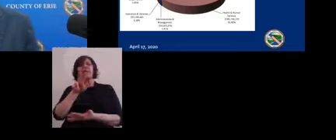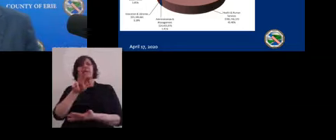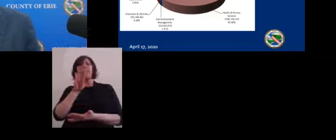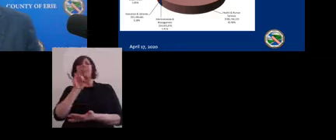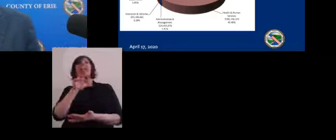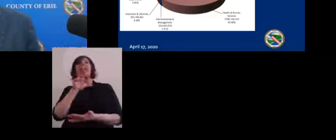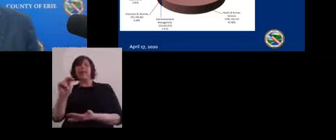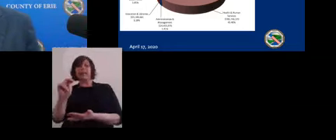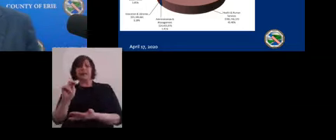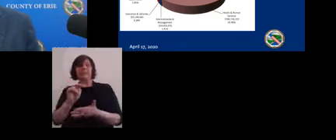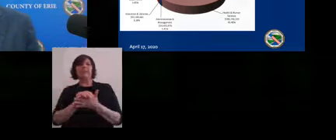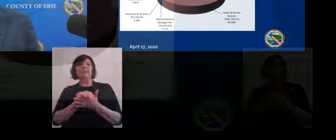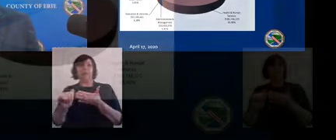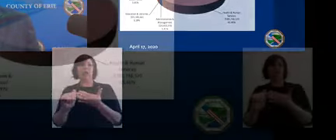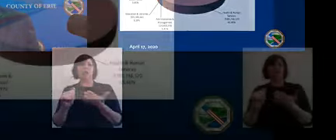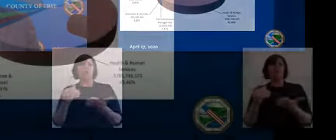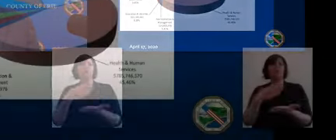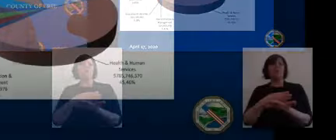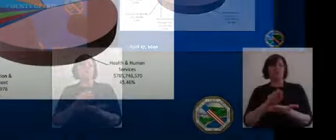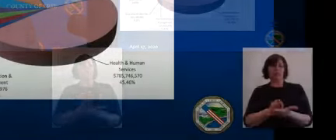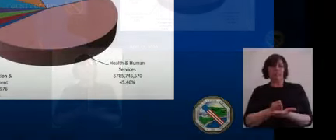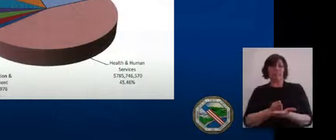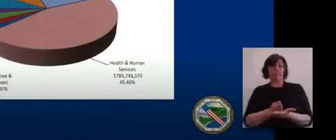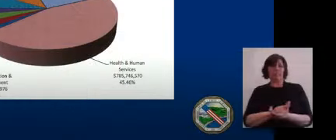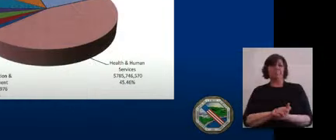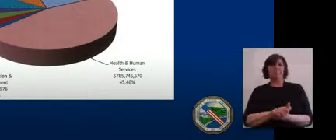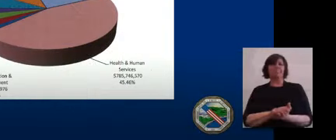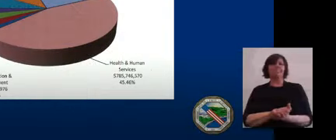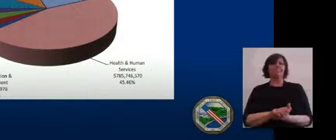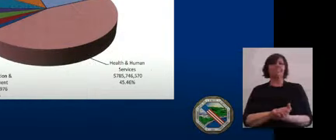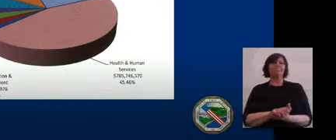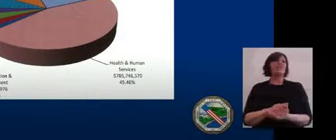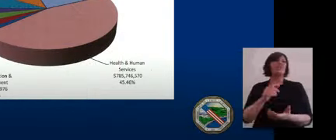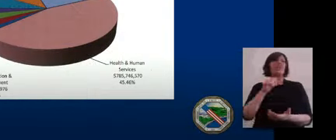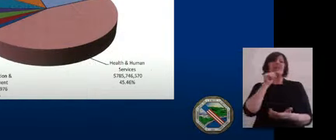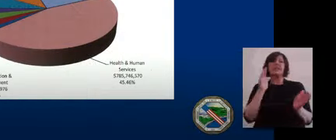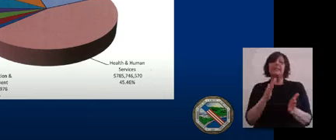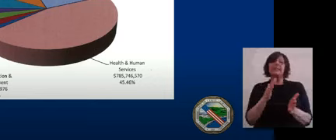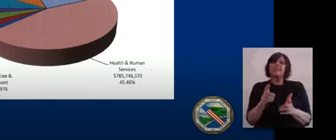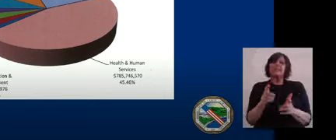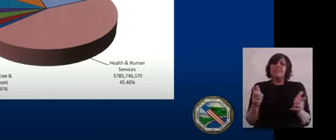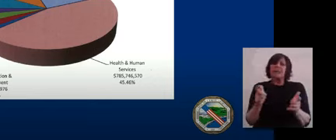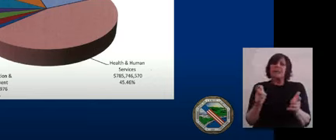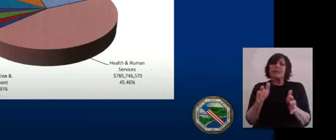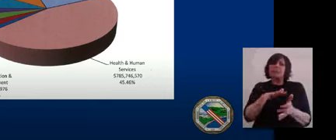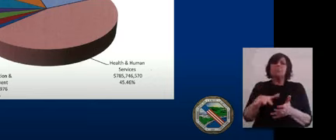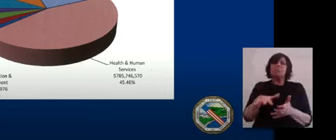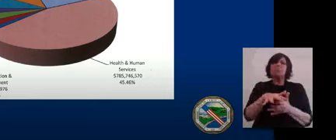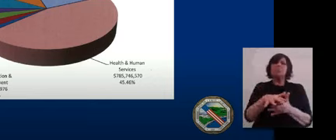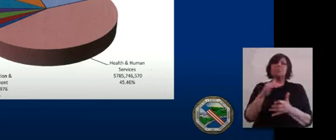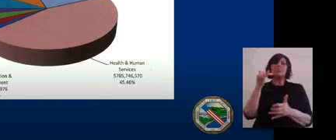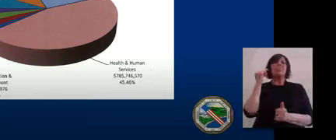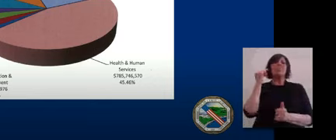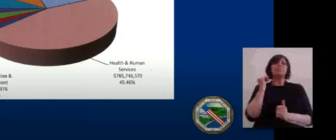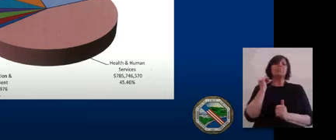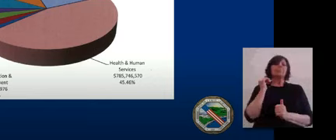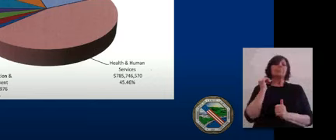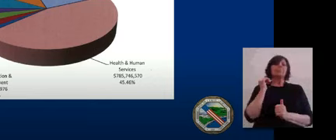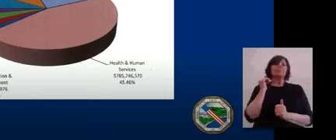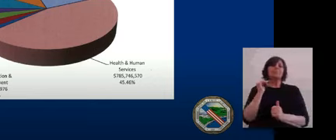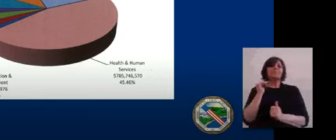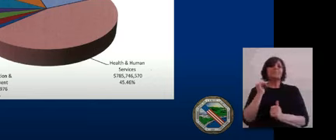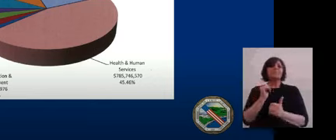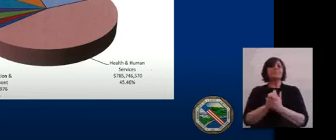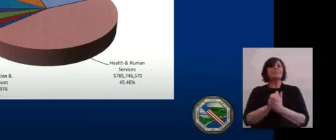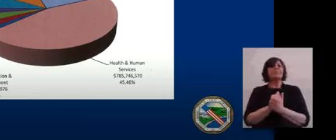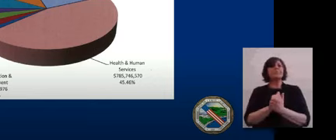budget. Not gonna say we're a small entity because we're not. We're a big entity. If we were a private sector entity, we'd be one of the largest private sector entities in